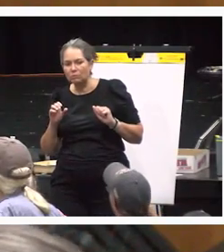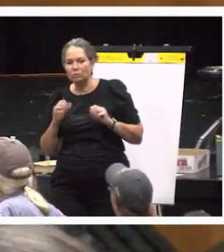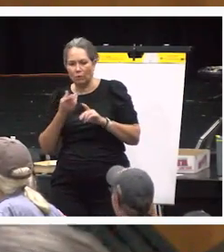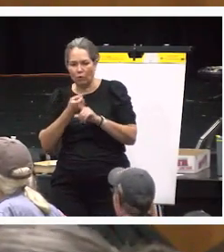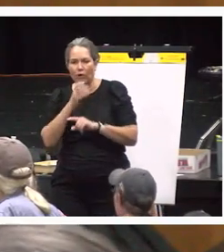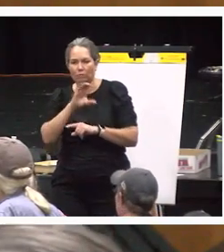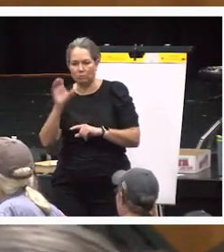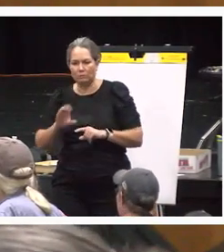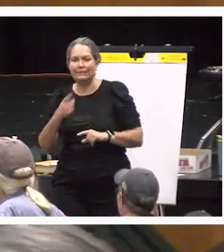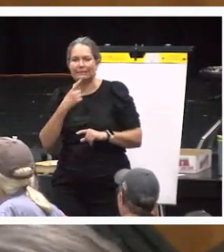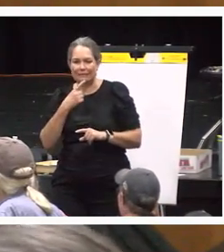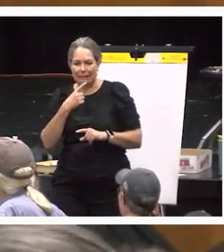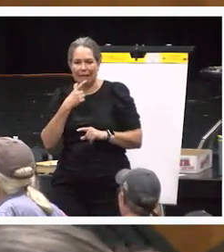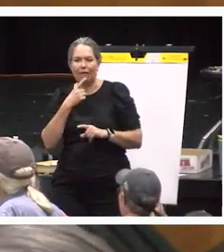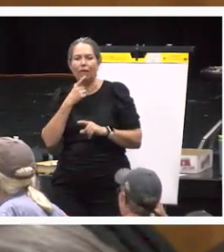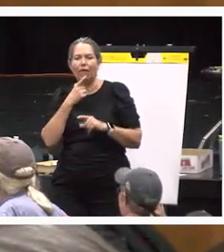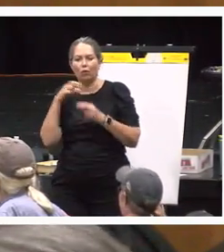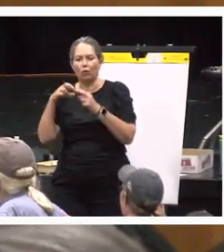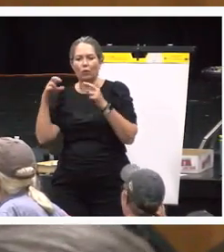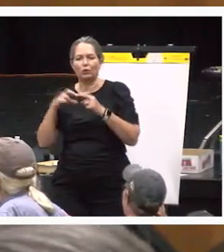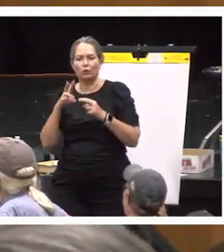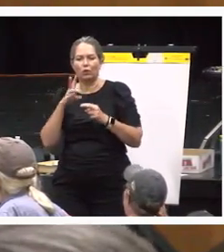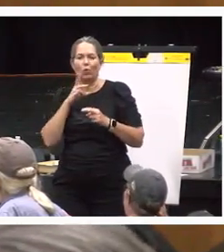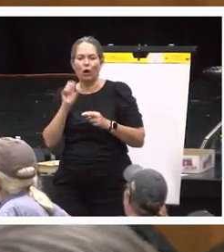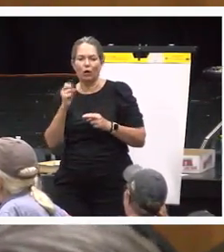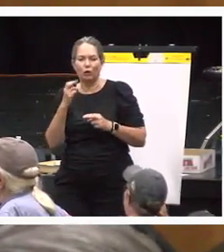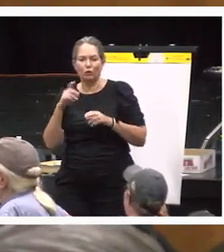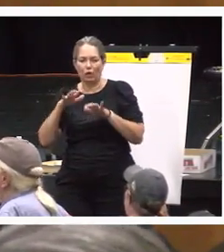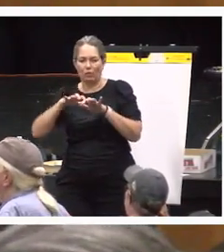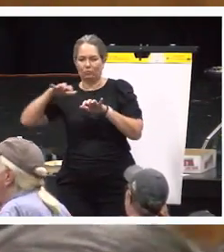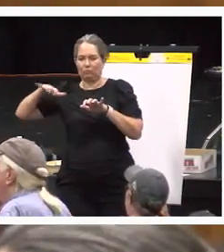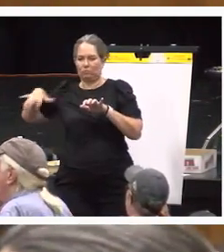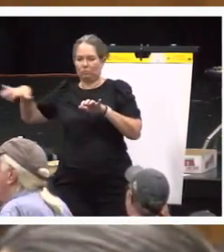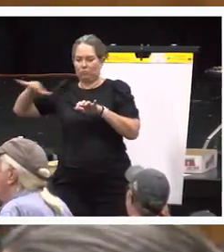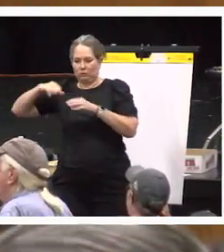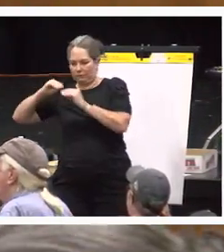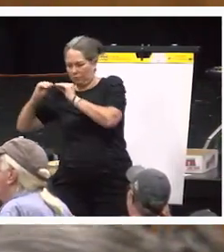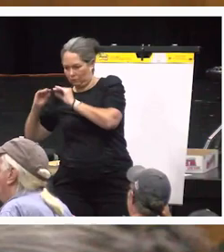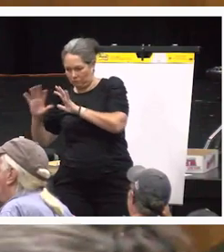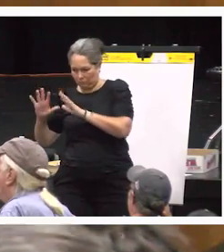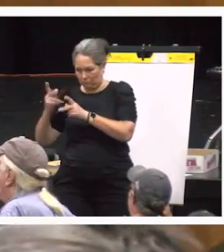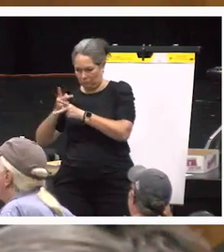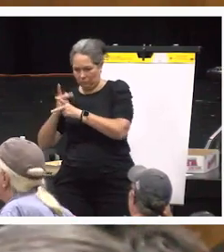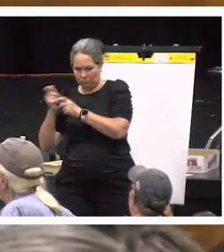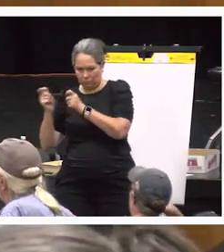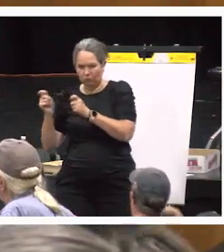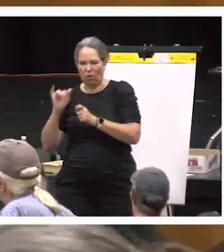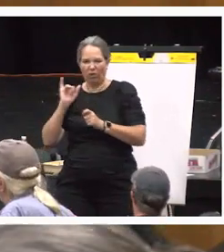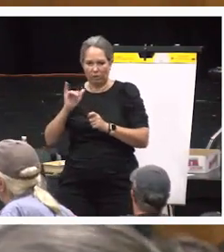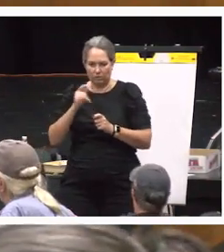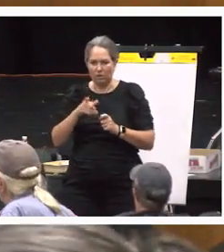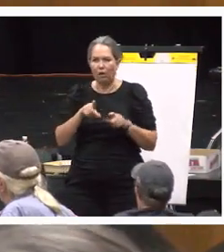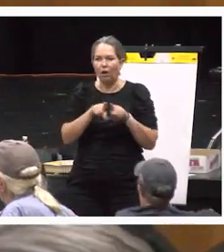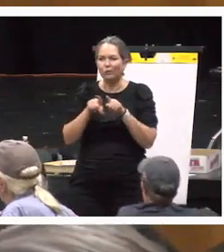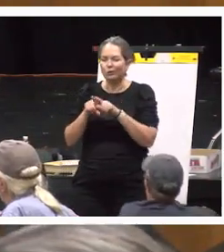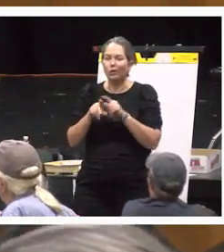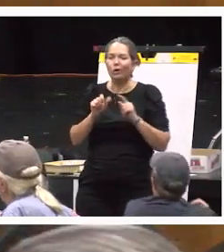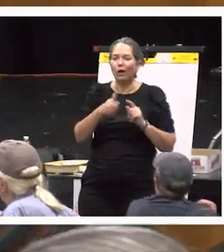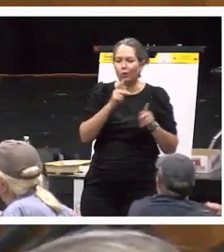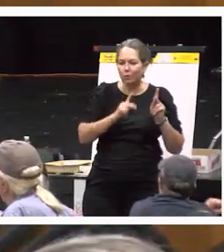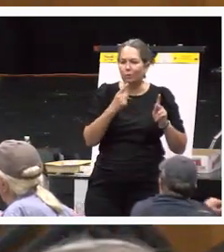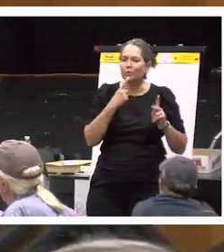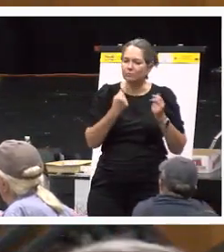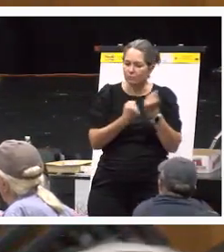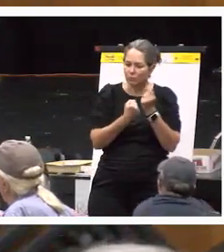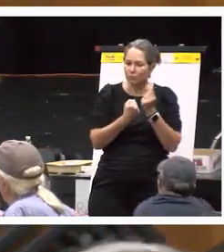prioritized regional watershed collaboration for flood mitigation. Somebody suggested investing in adaptive downtown needs to include